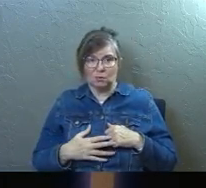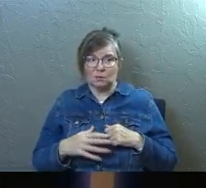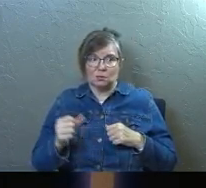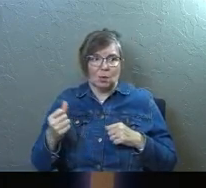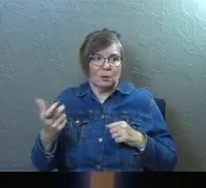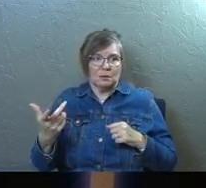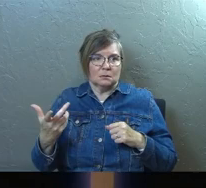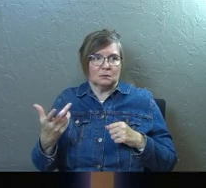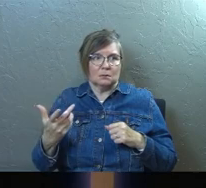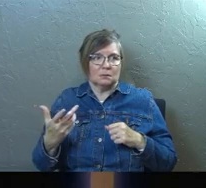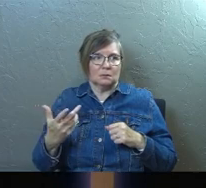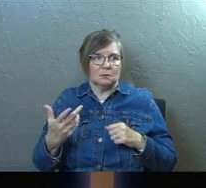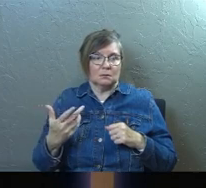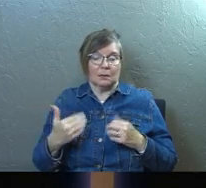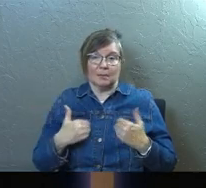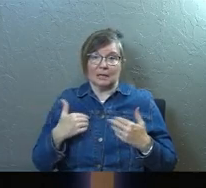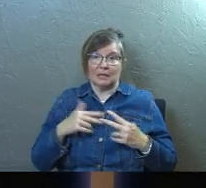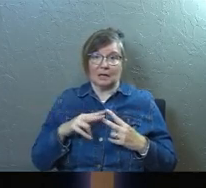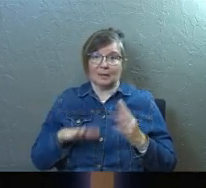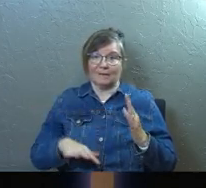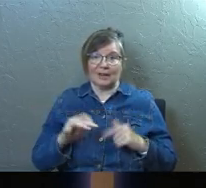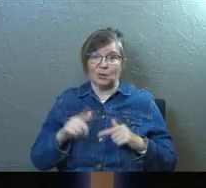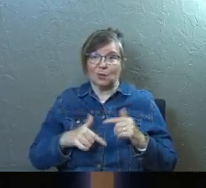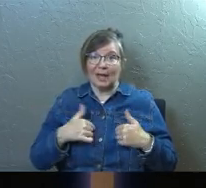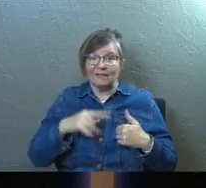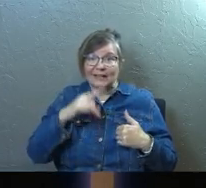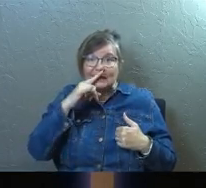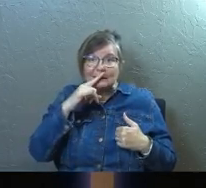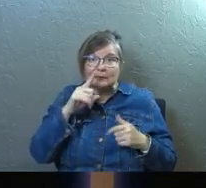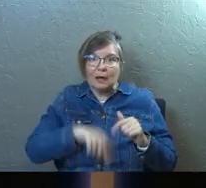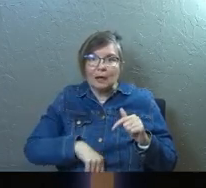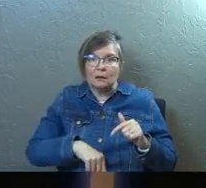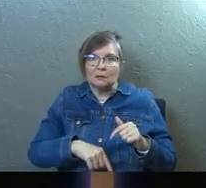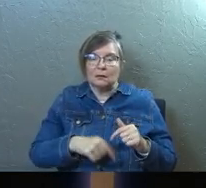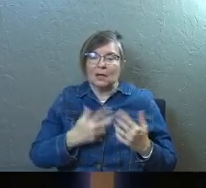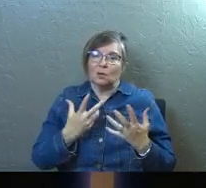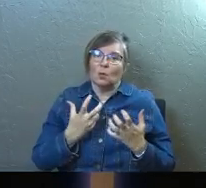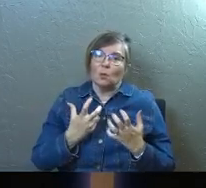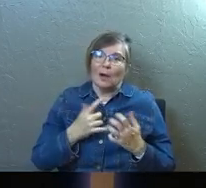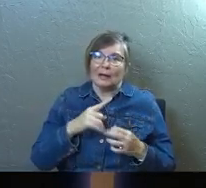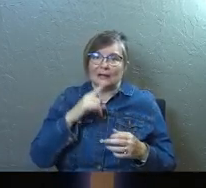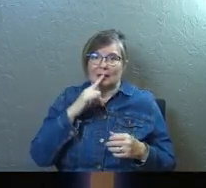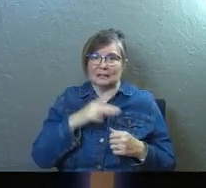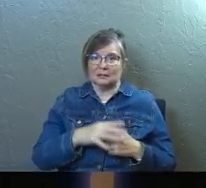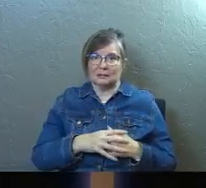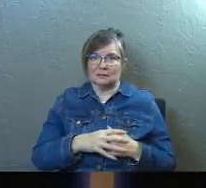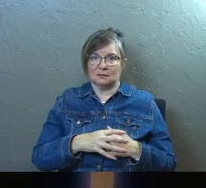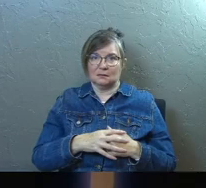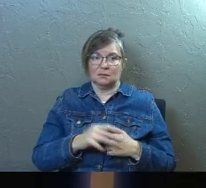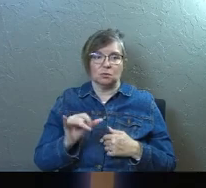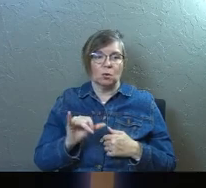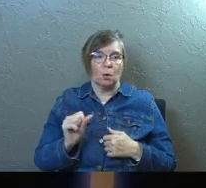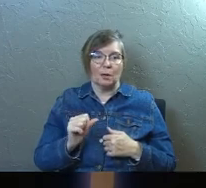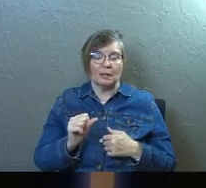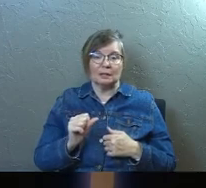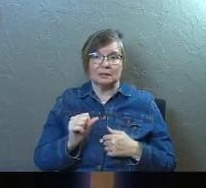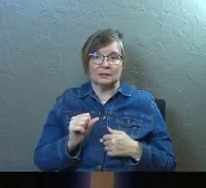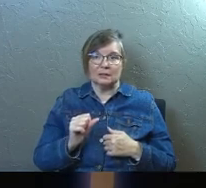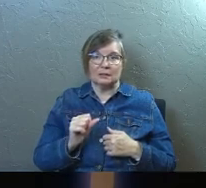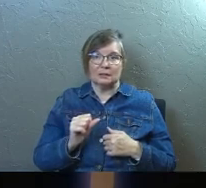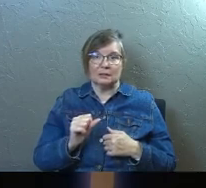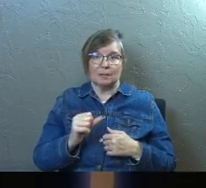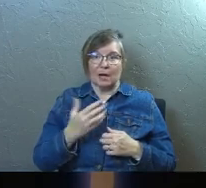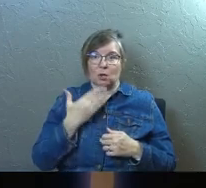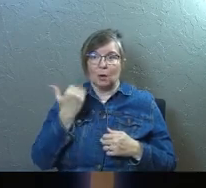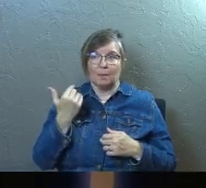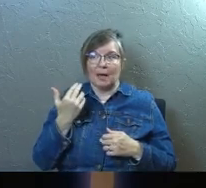So is being a young couple and finding out you can't have kids and you've desperately wanted kids. So is being betrayed by